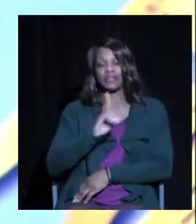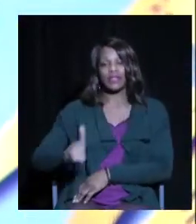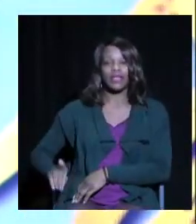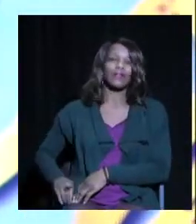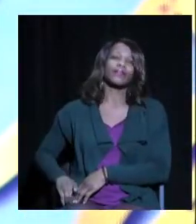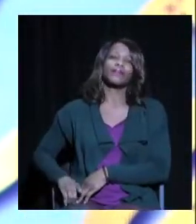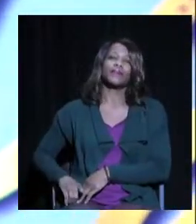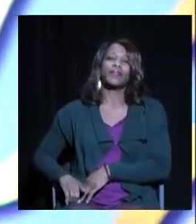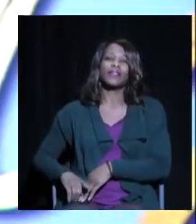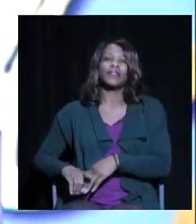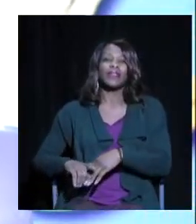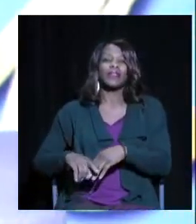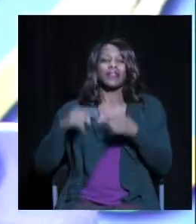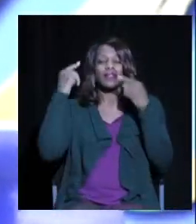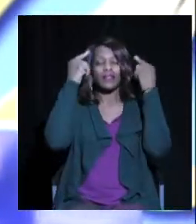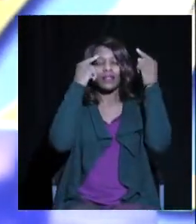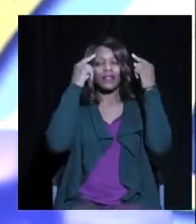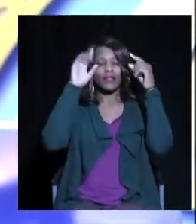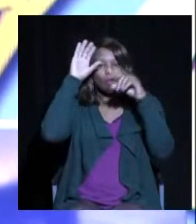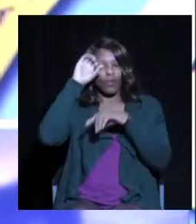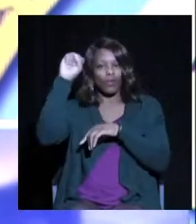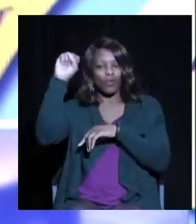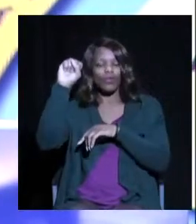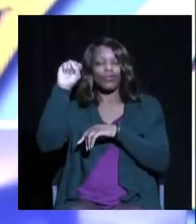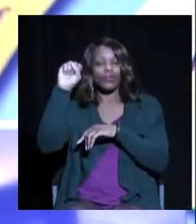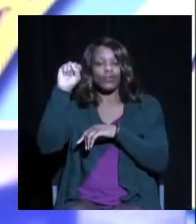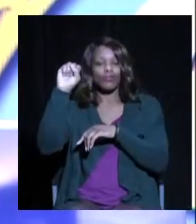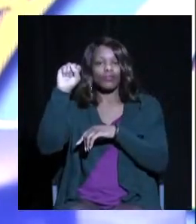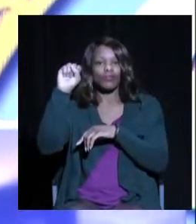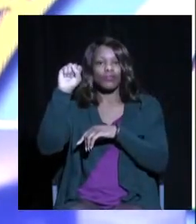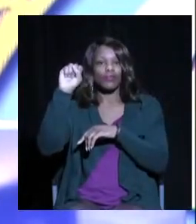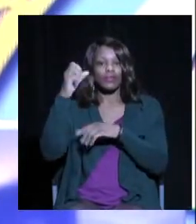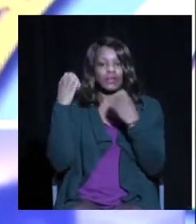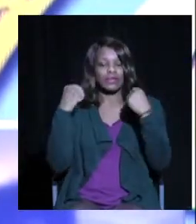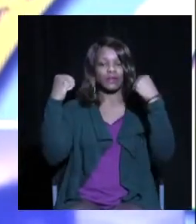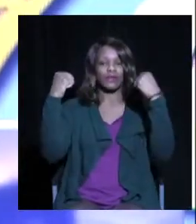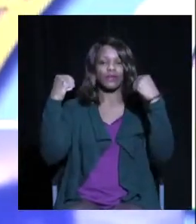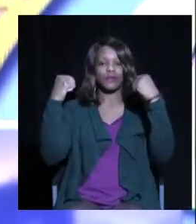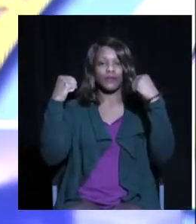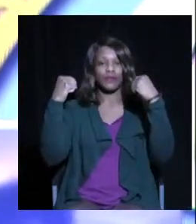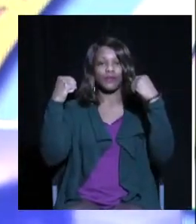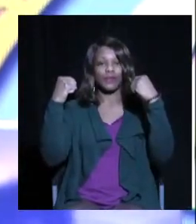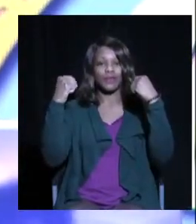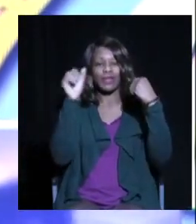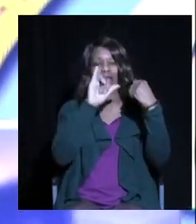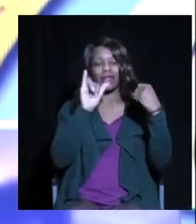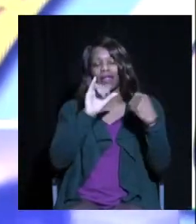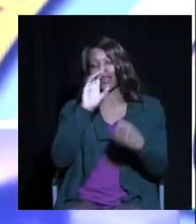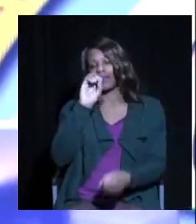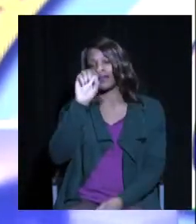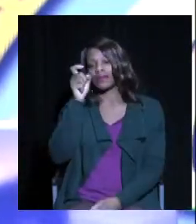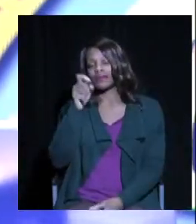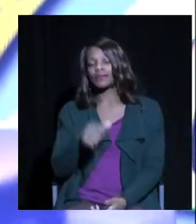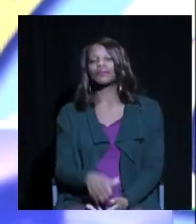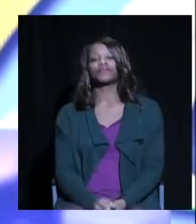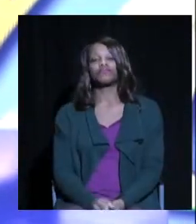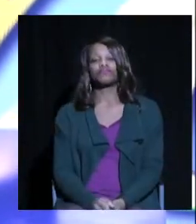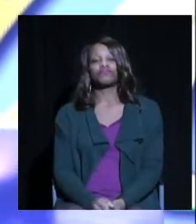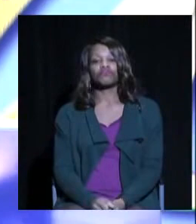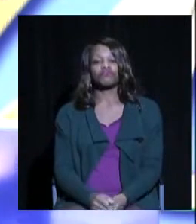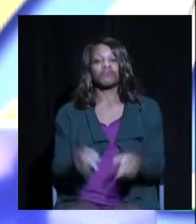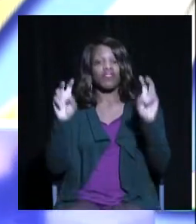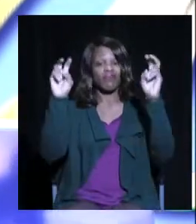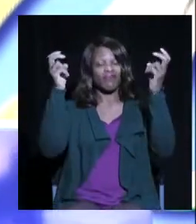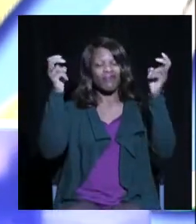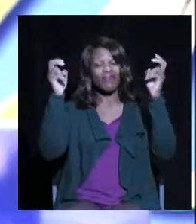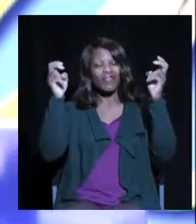language, back then, they thought of a horn on an animal as its strength. like an ox. And so that phrase, that the